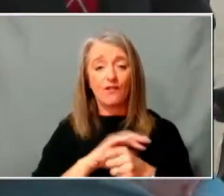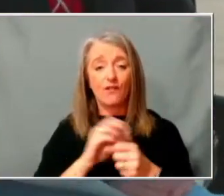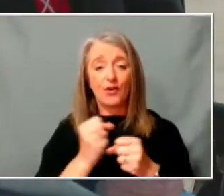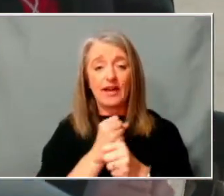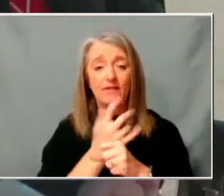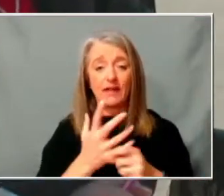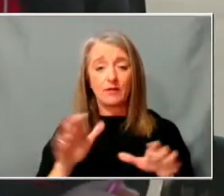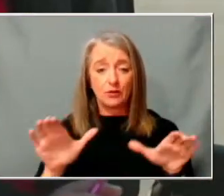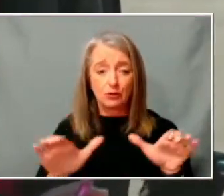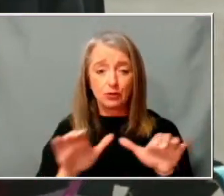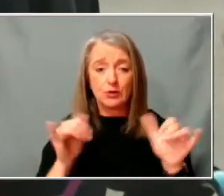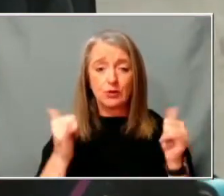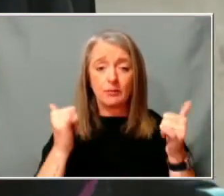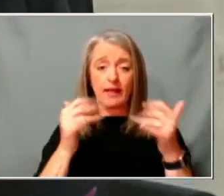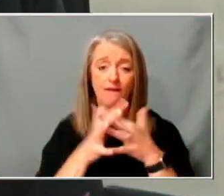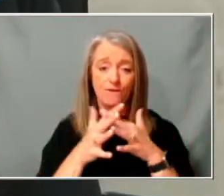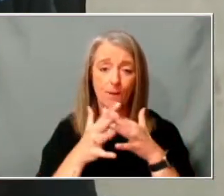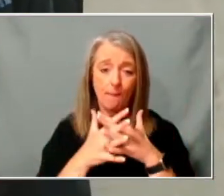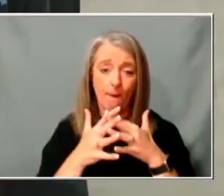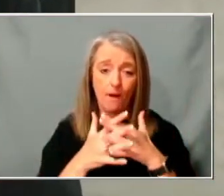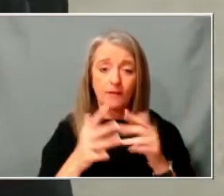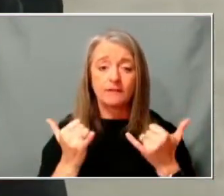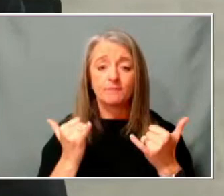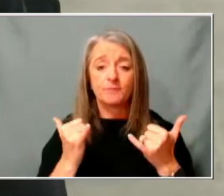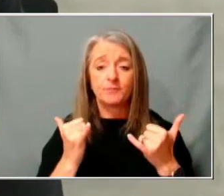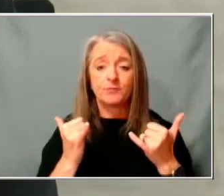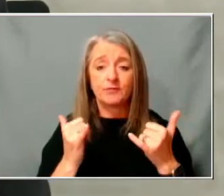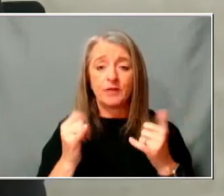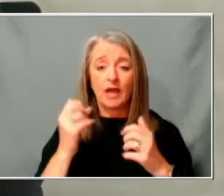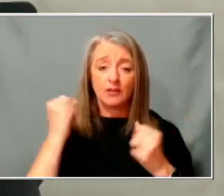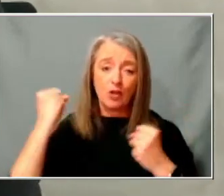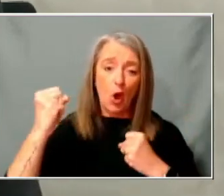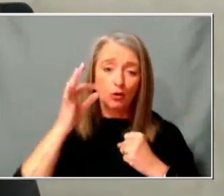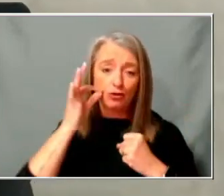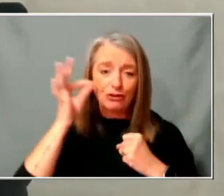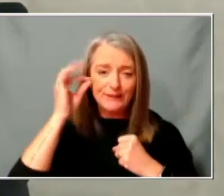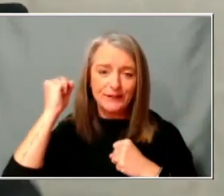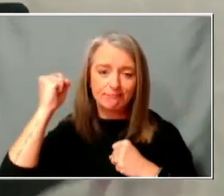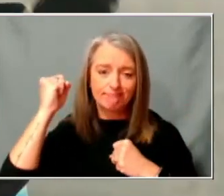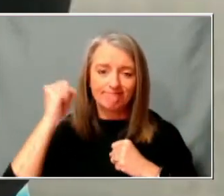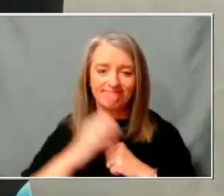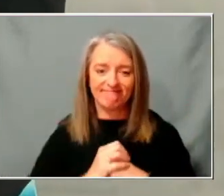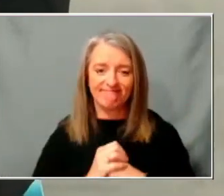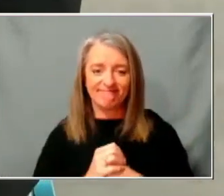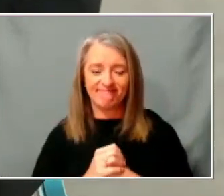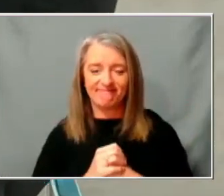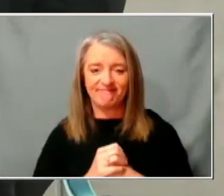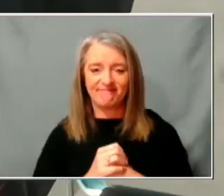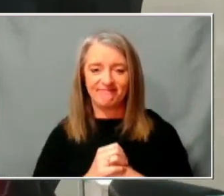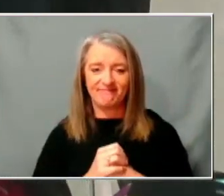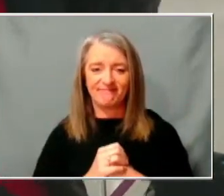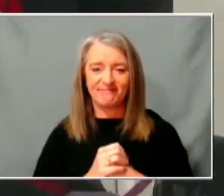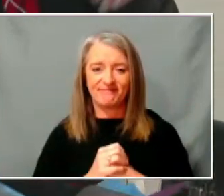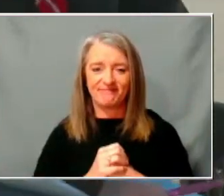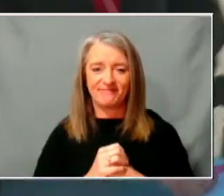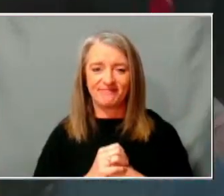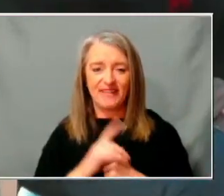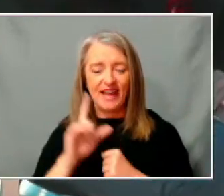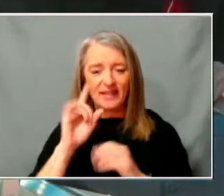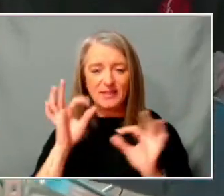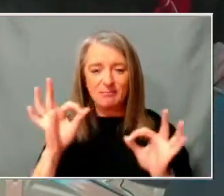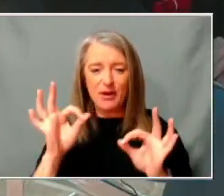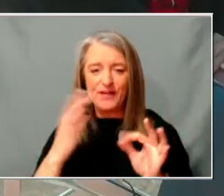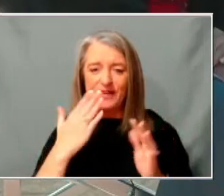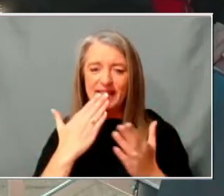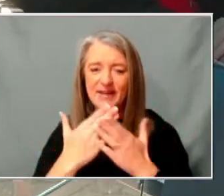play football, and now we're all I got to say is go Chiefs. Right? Okay. How about that? Hey, I don't think you could say it any better. I love it. Thank you